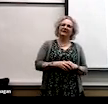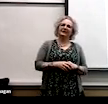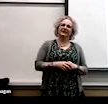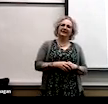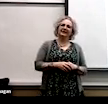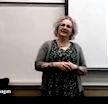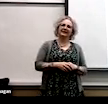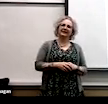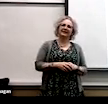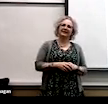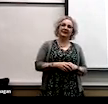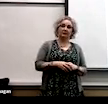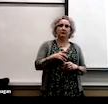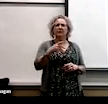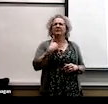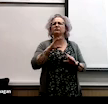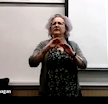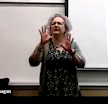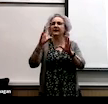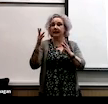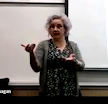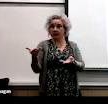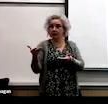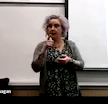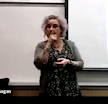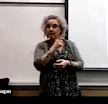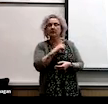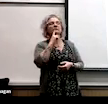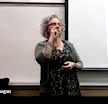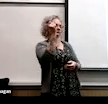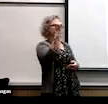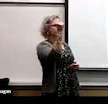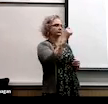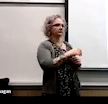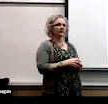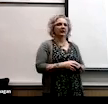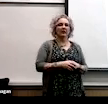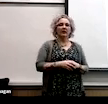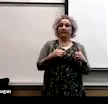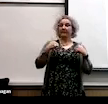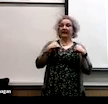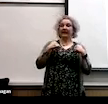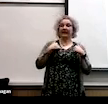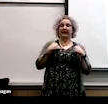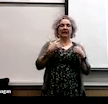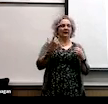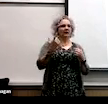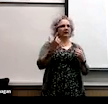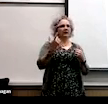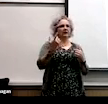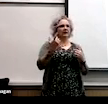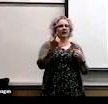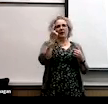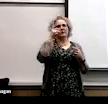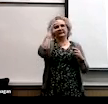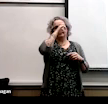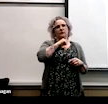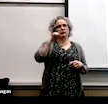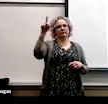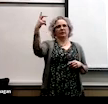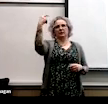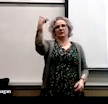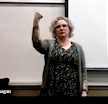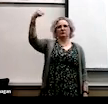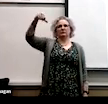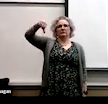whatever, Yes. is whatever I experience, whenever I have to talk with anybody in the hospital, my assumption is they're gonna say no, there's gonna be some complicated reason. And my experience